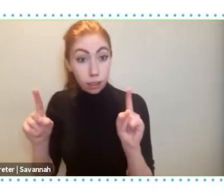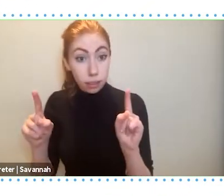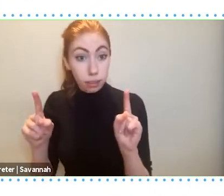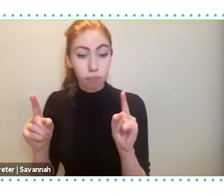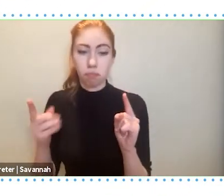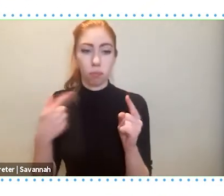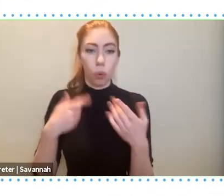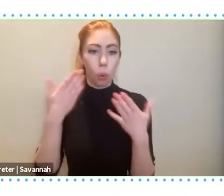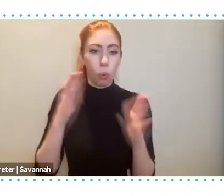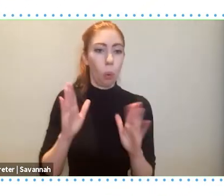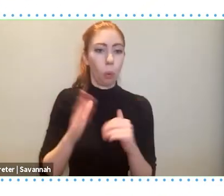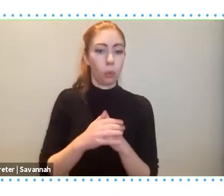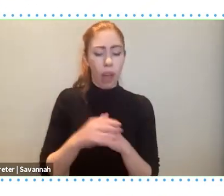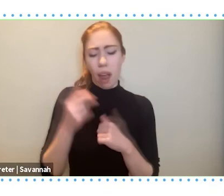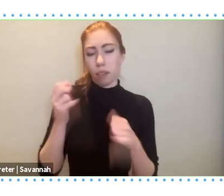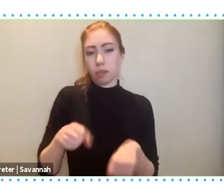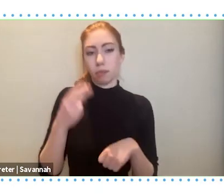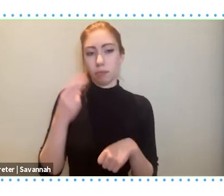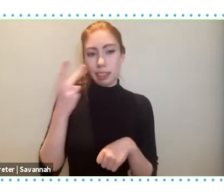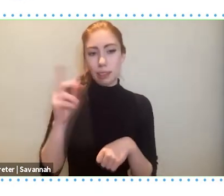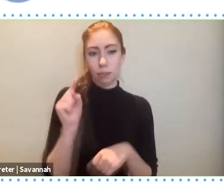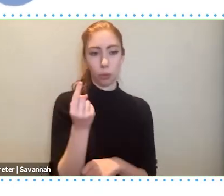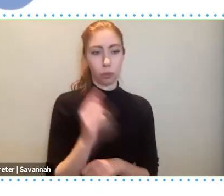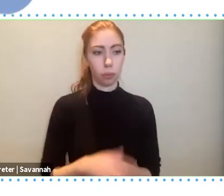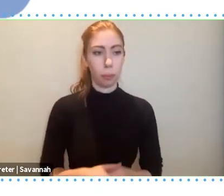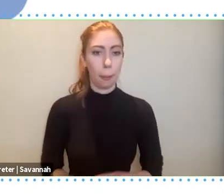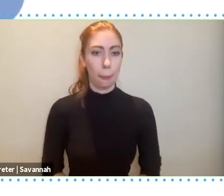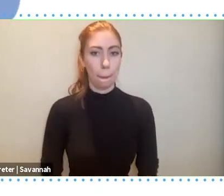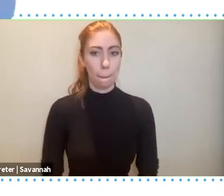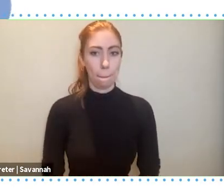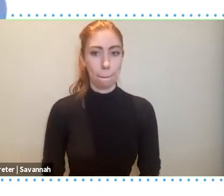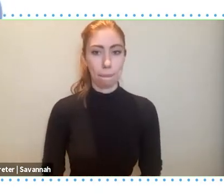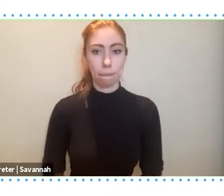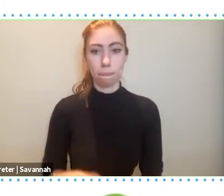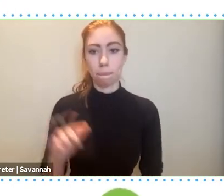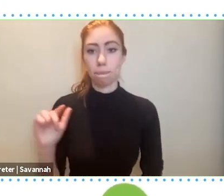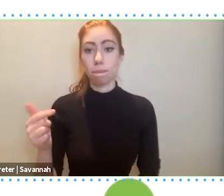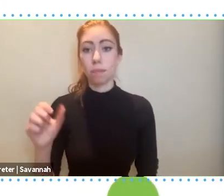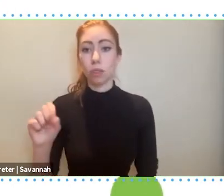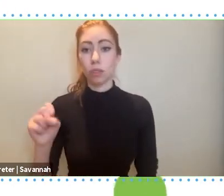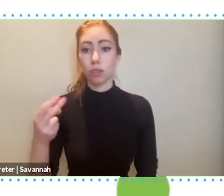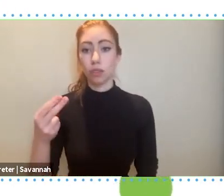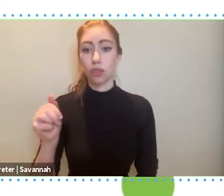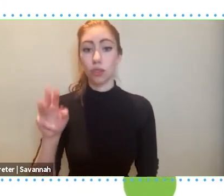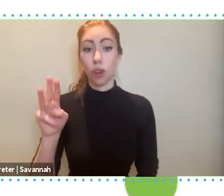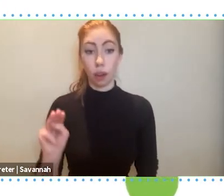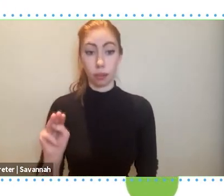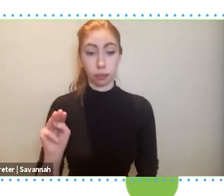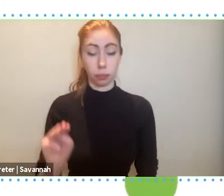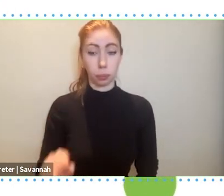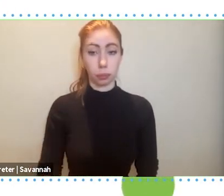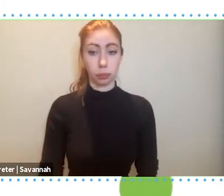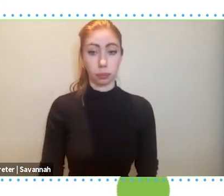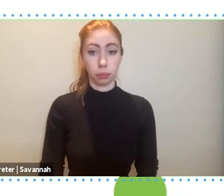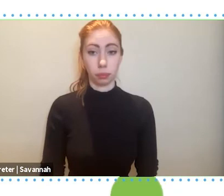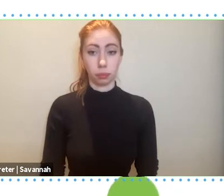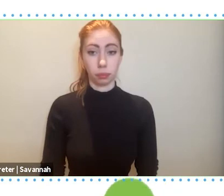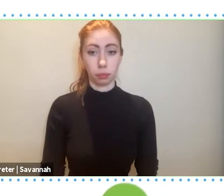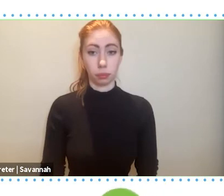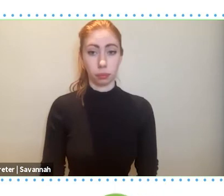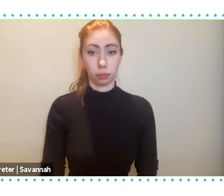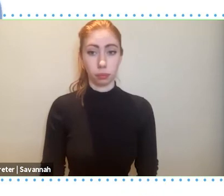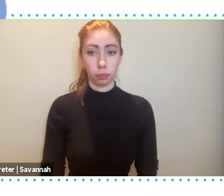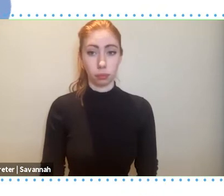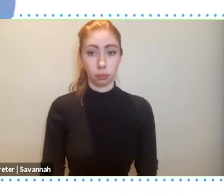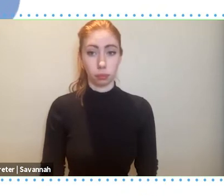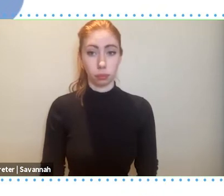and I've come Great. up with a second thing. So it actually kind of looped back to your question, Owais, around earlier, do we need